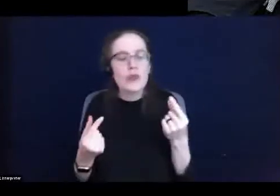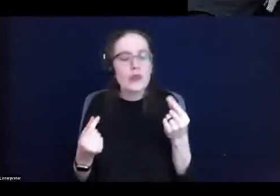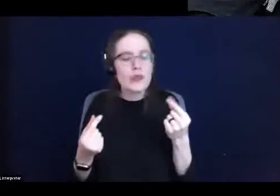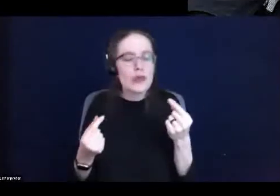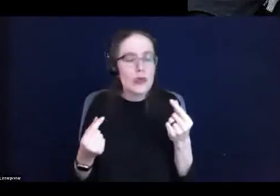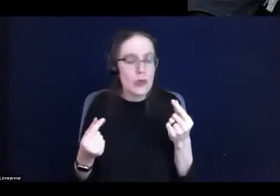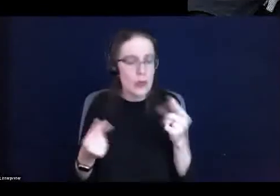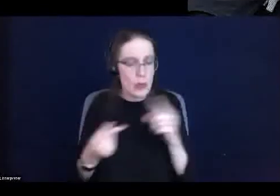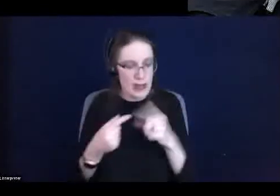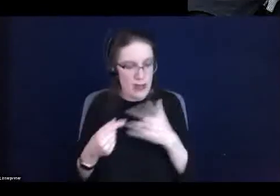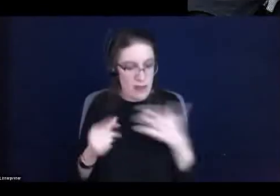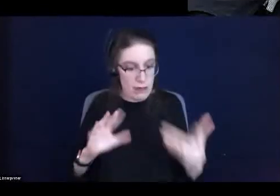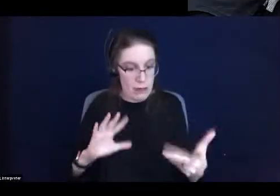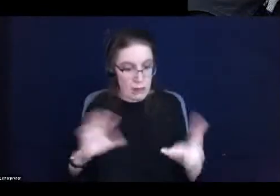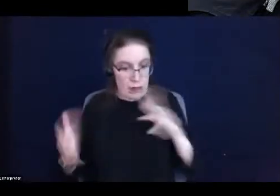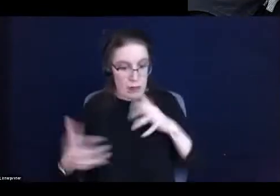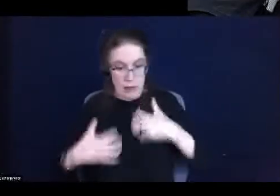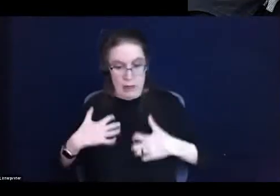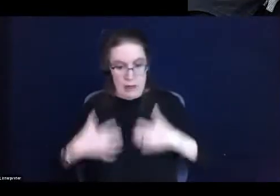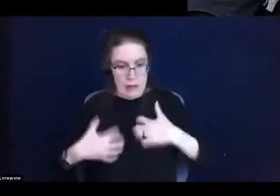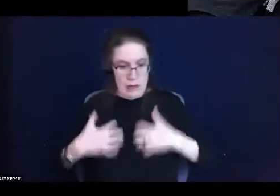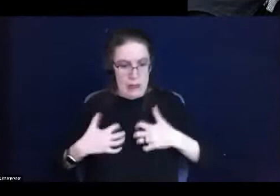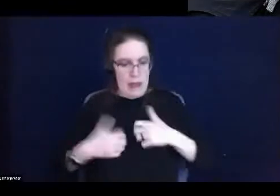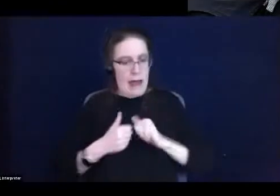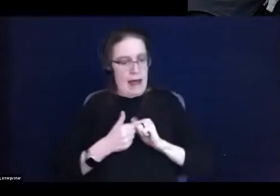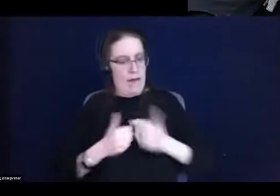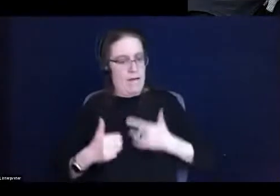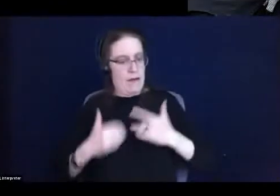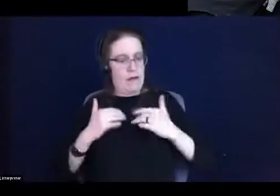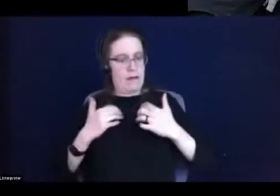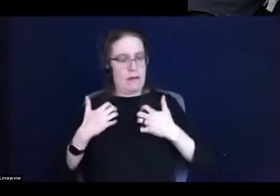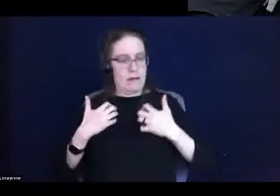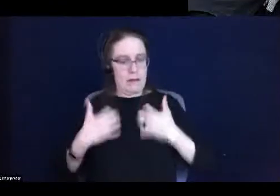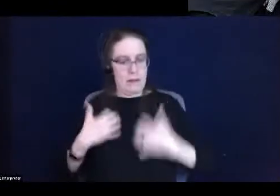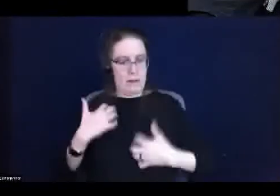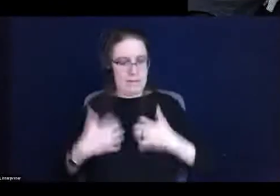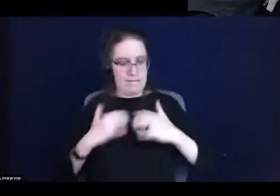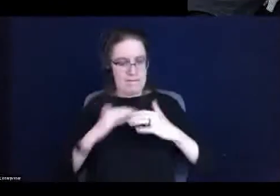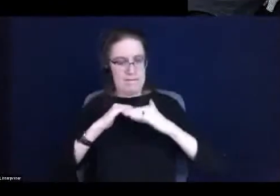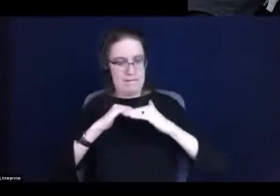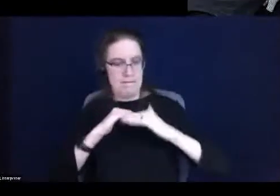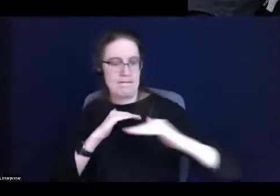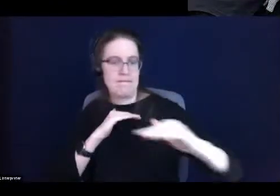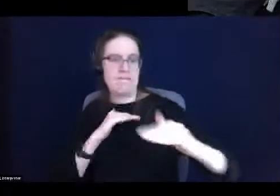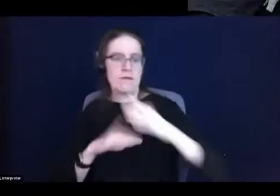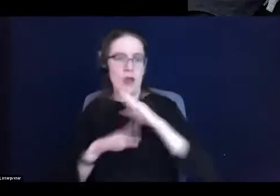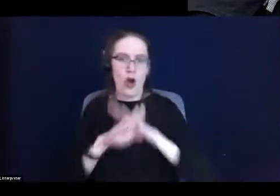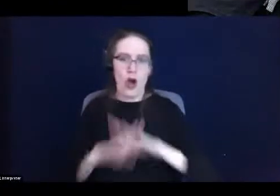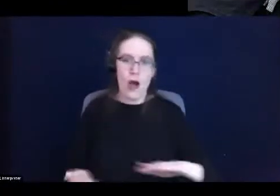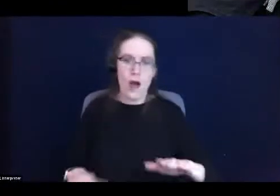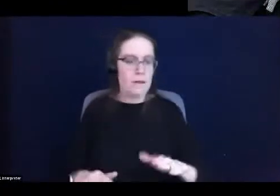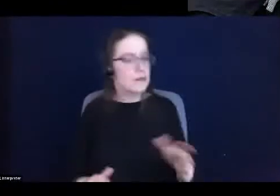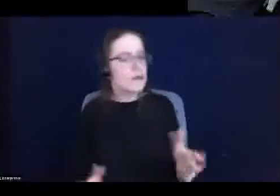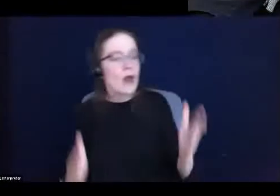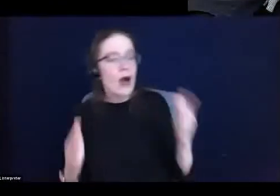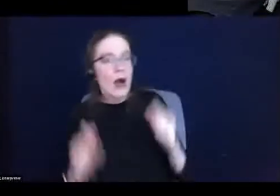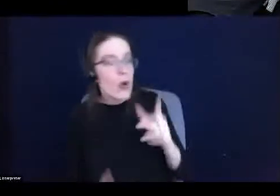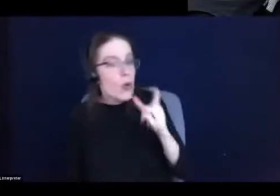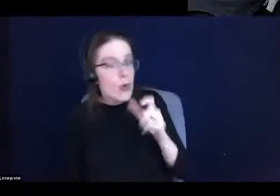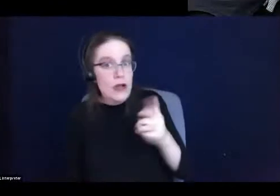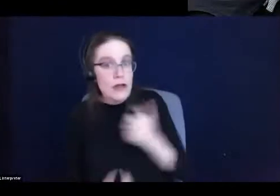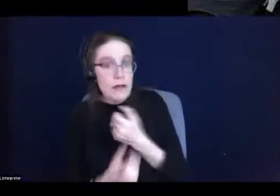dysregulated? Who are your safe people? How should you contact them and